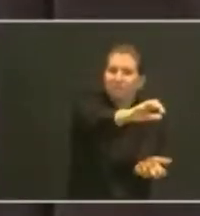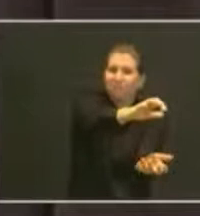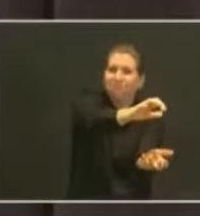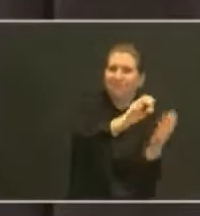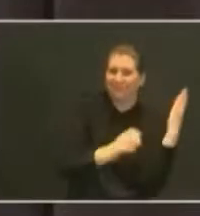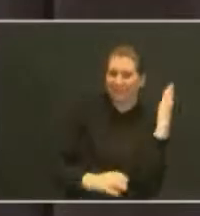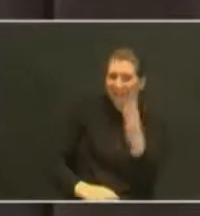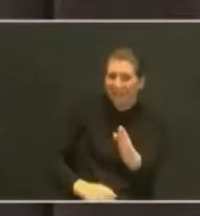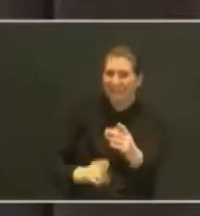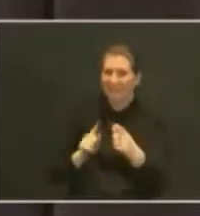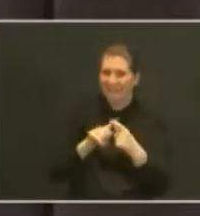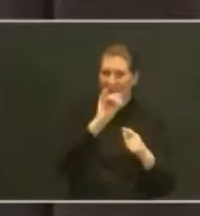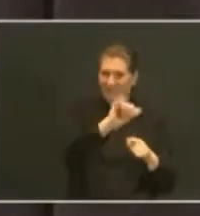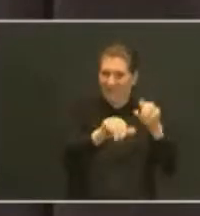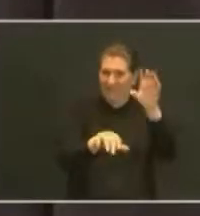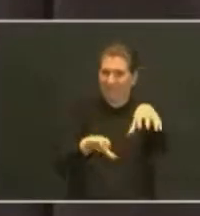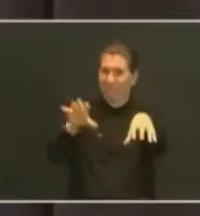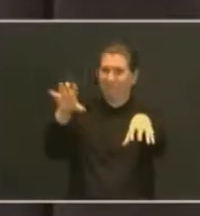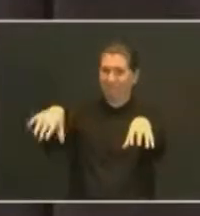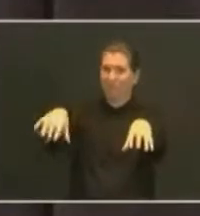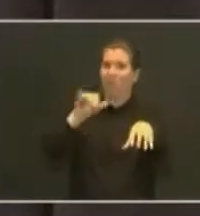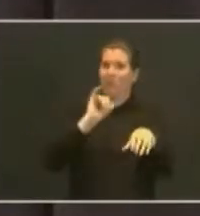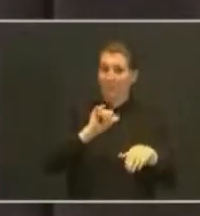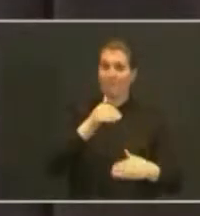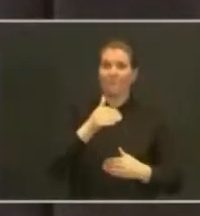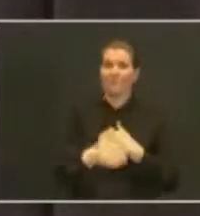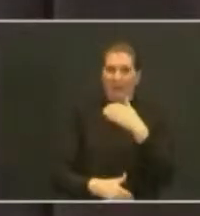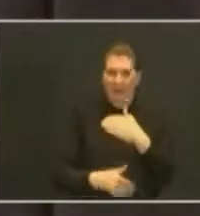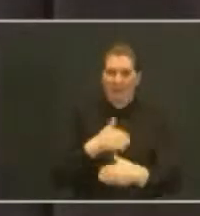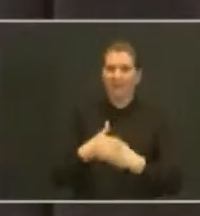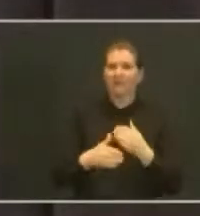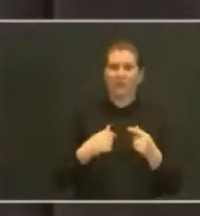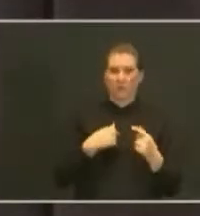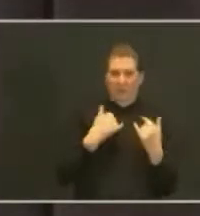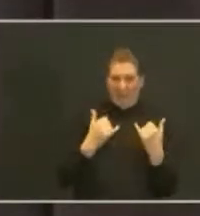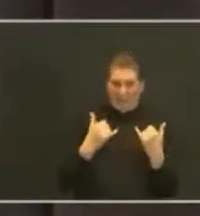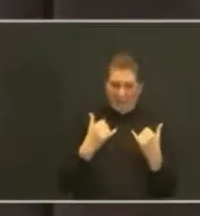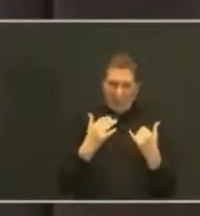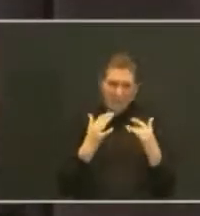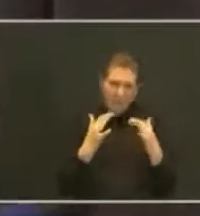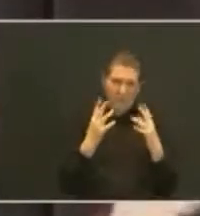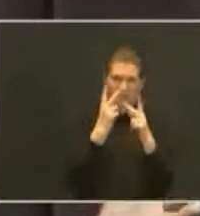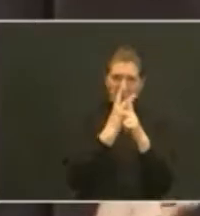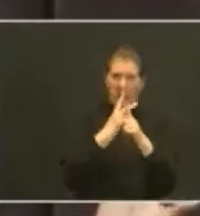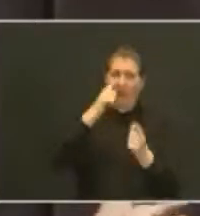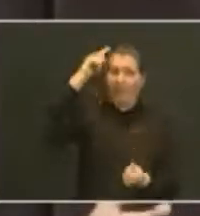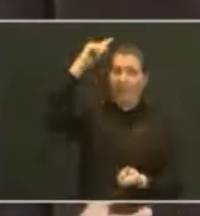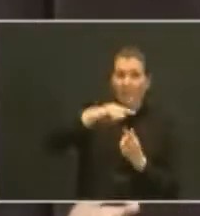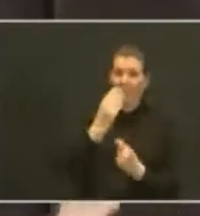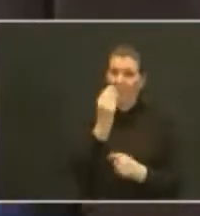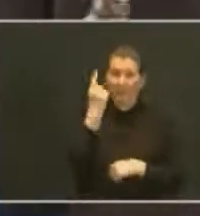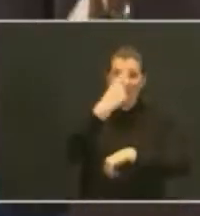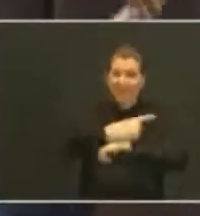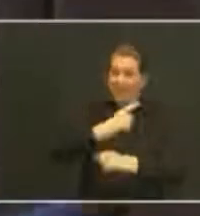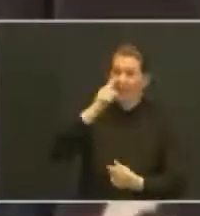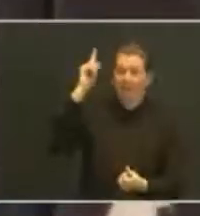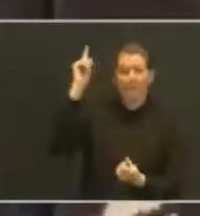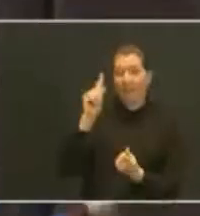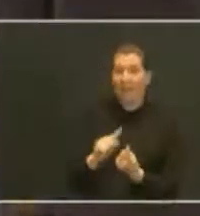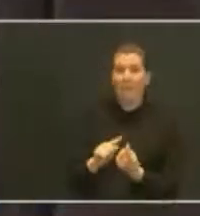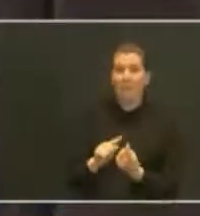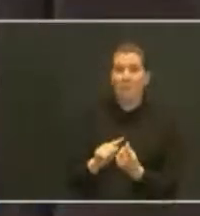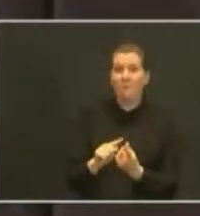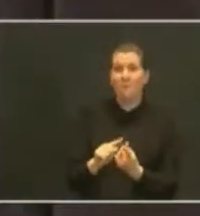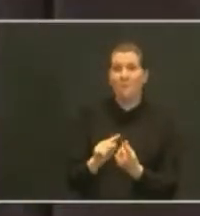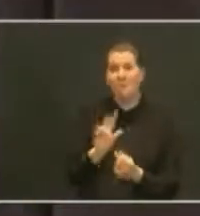step out of the process, we cut the timeline in half, from 14 days from beginning to